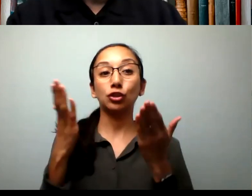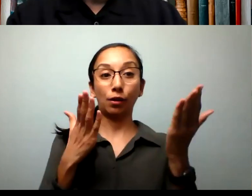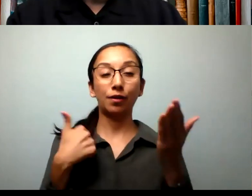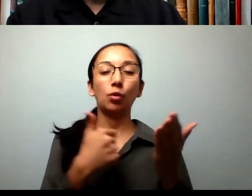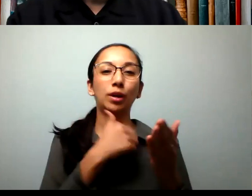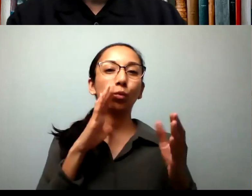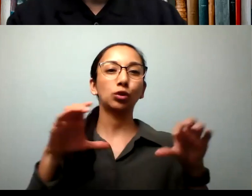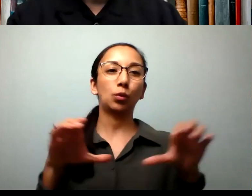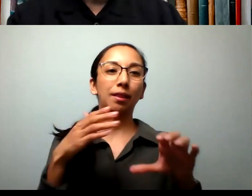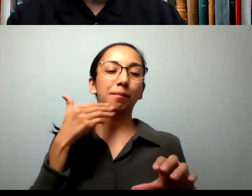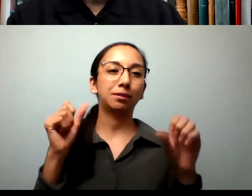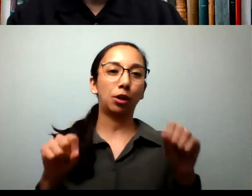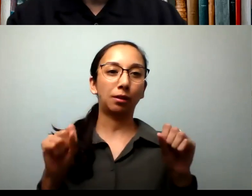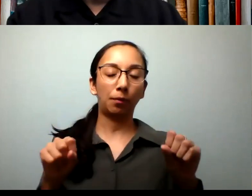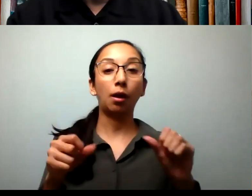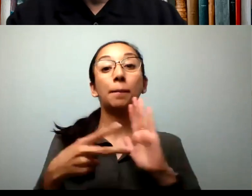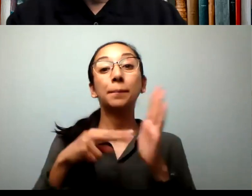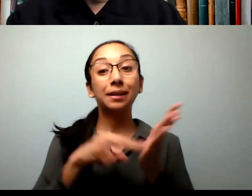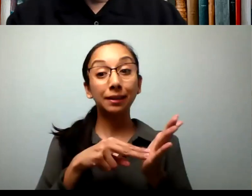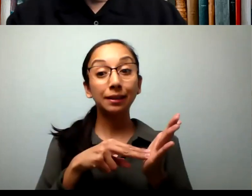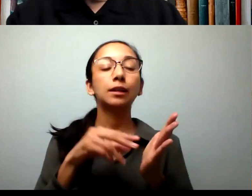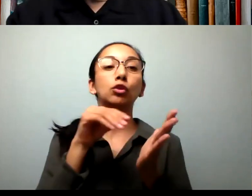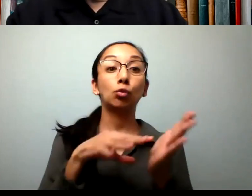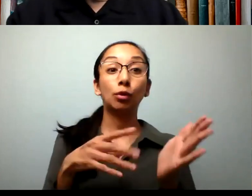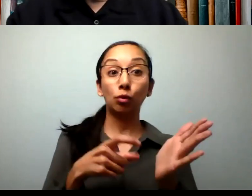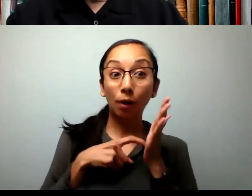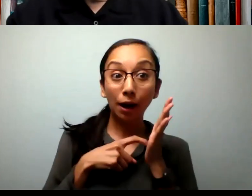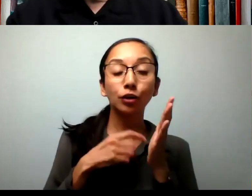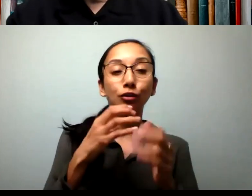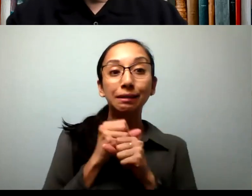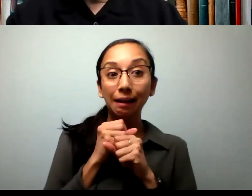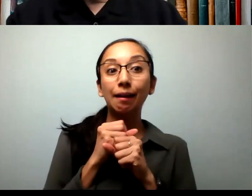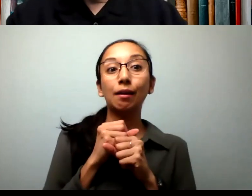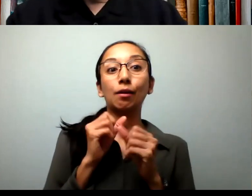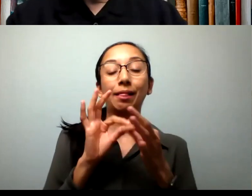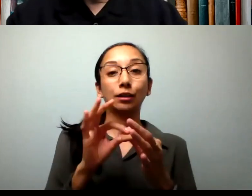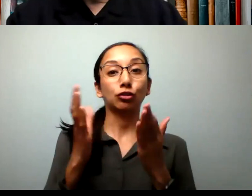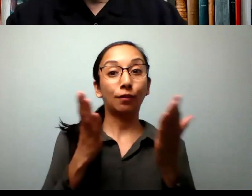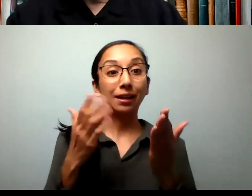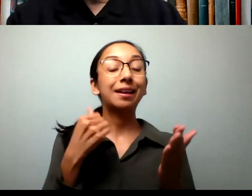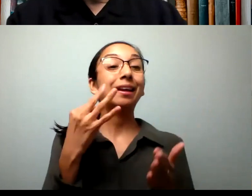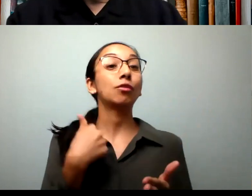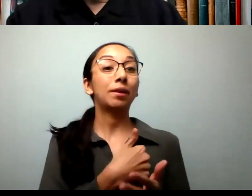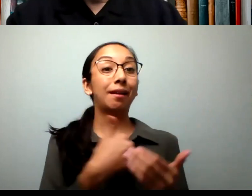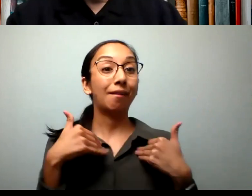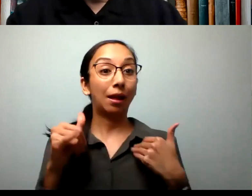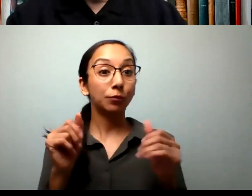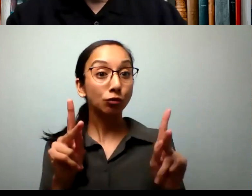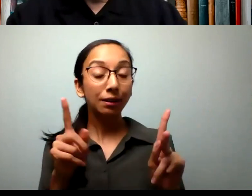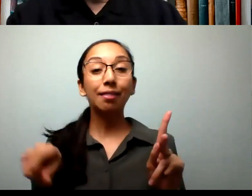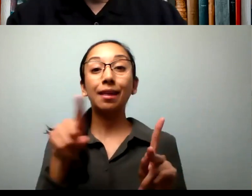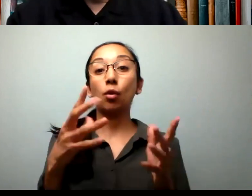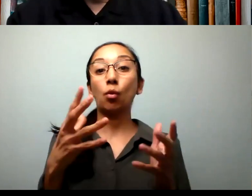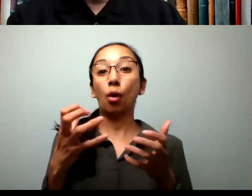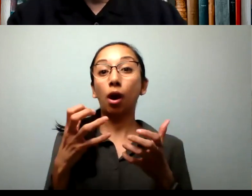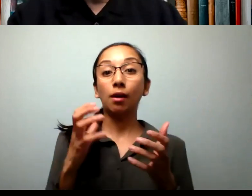extent possible, meaning that students that require or receive related services, if we have that opportunity, they selected to come on our campus, we'll